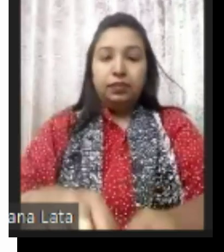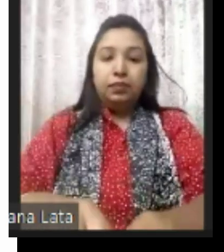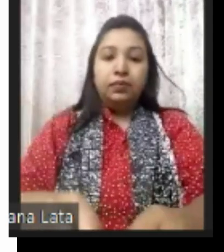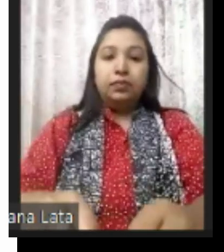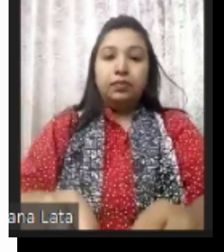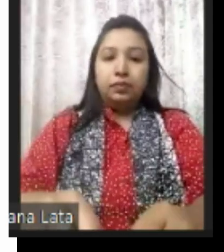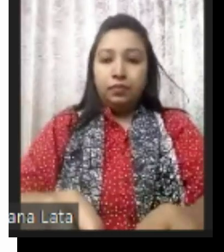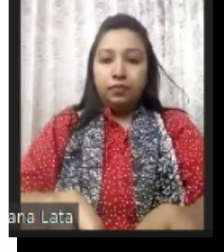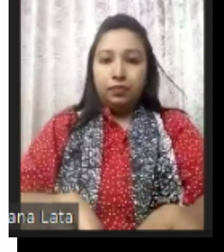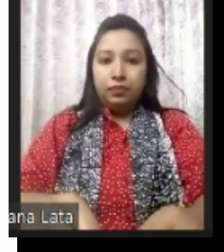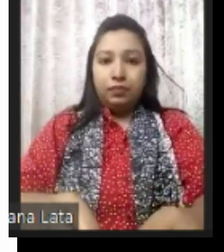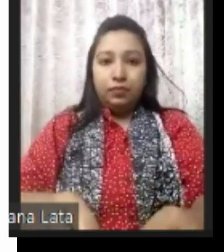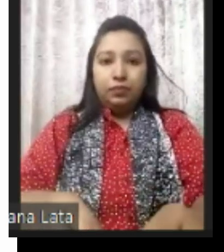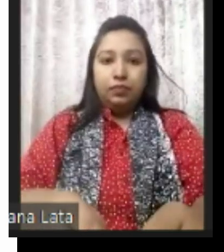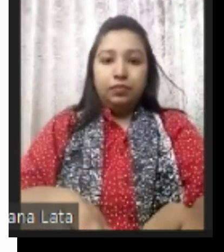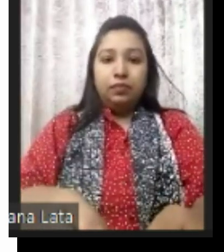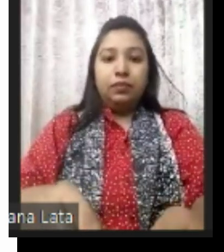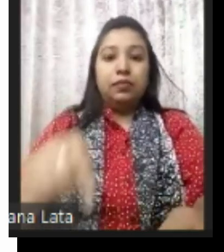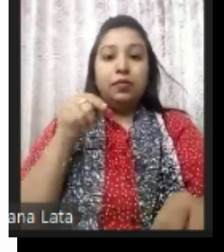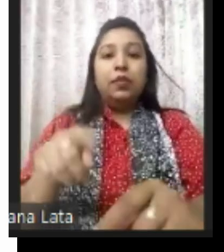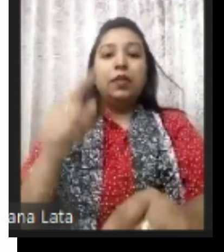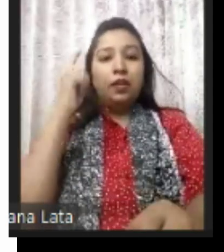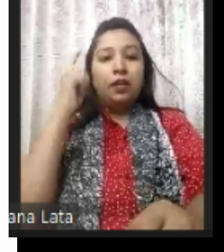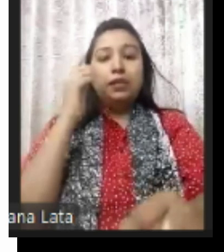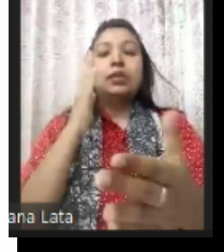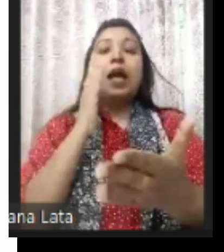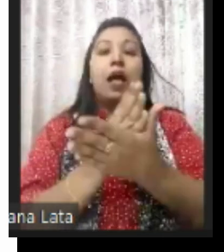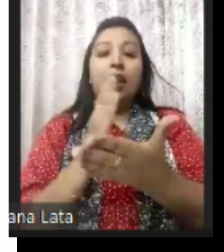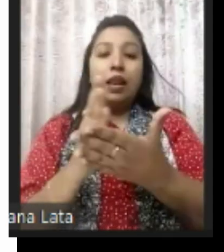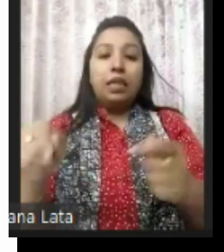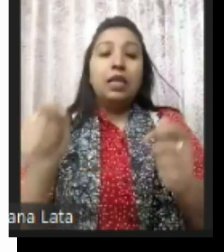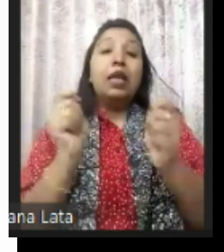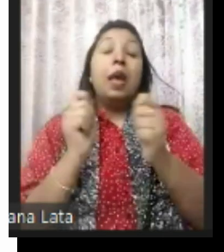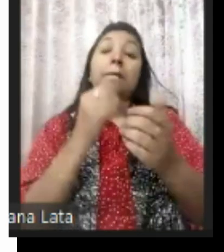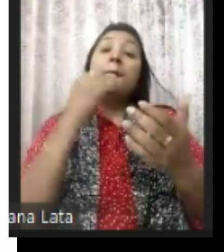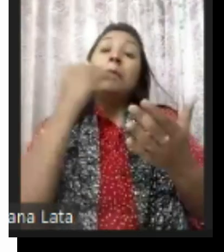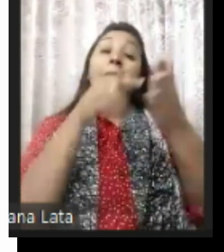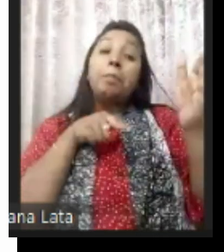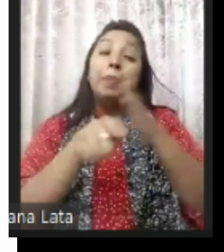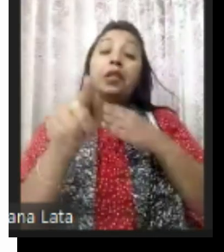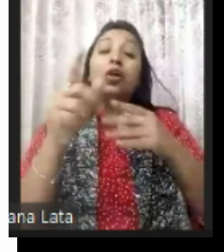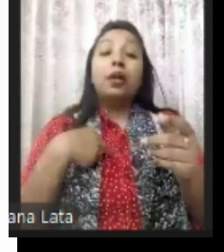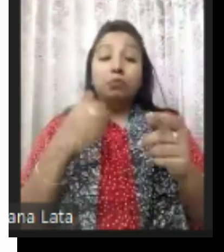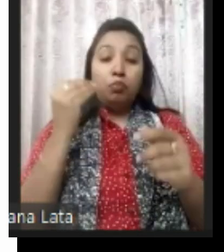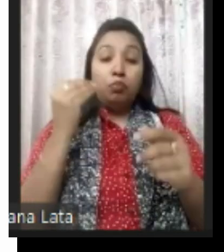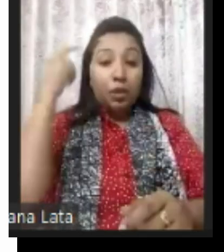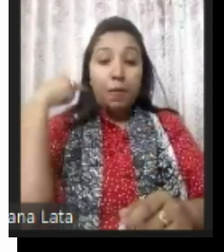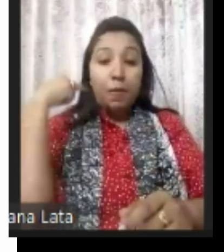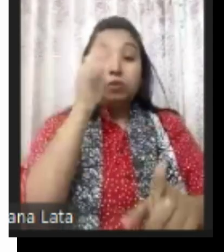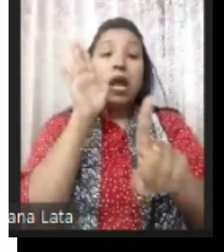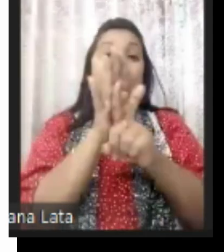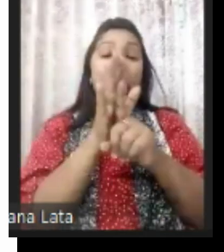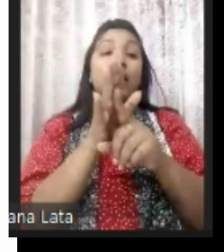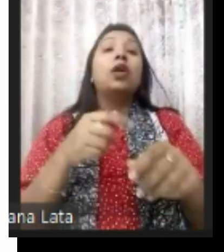And through that, there is a separate section on digital accessibility. And if we could